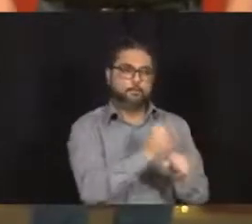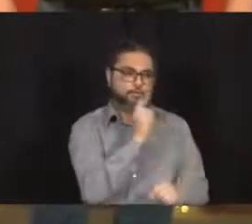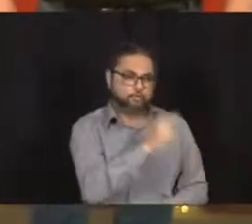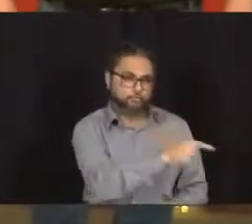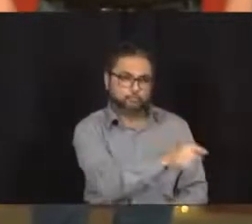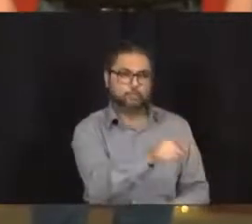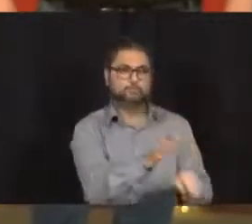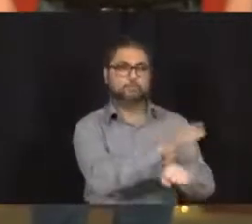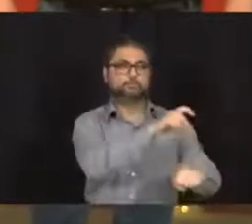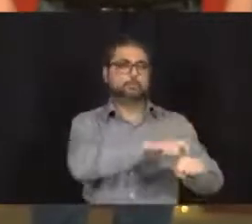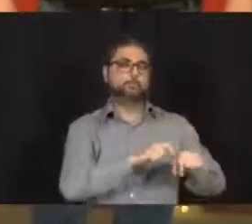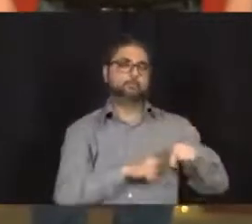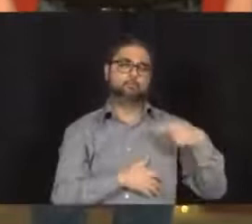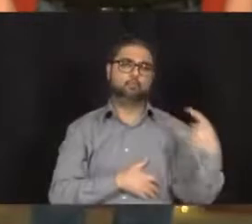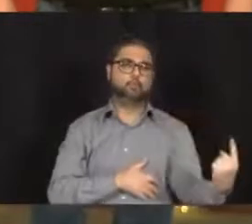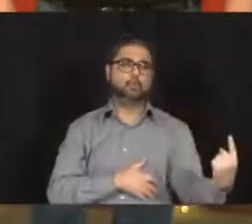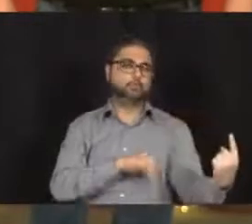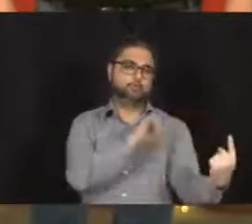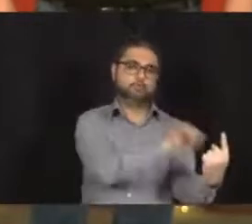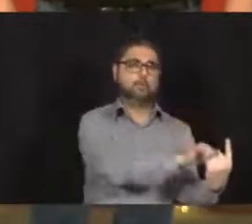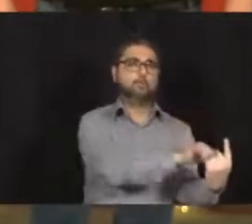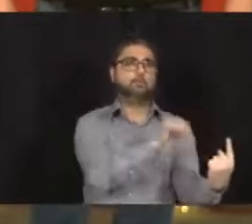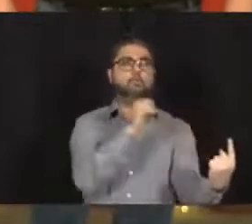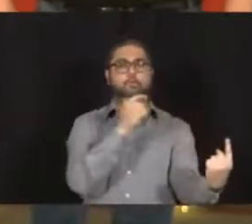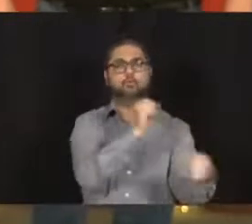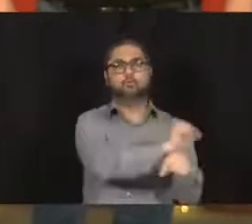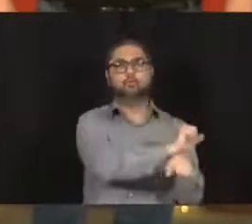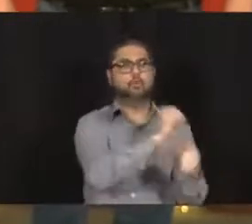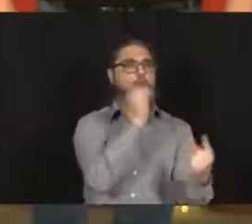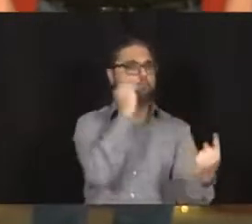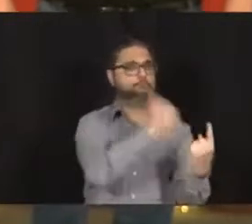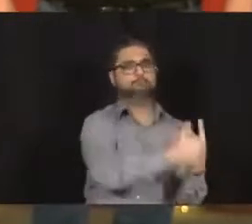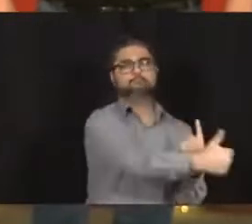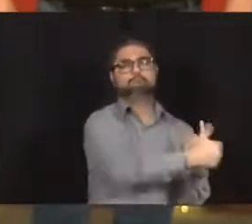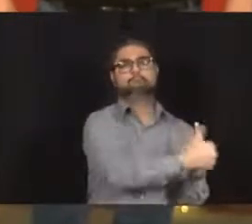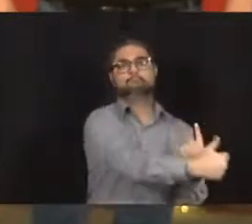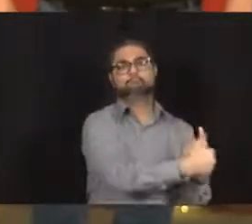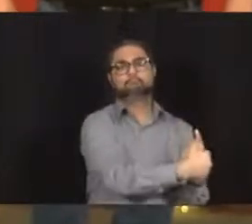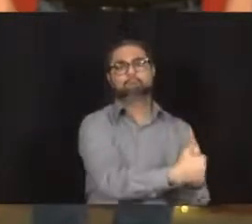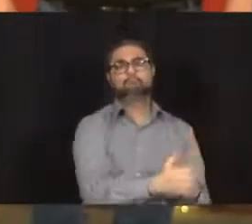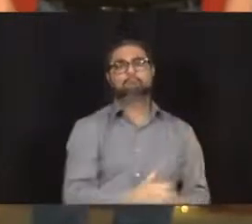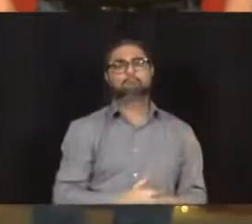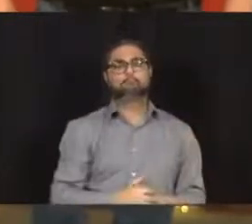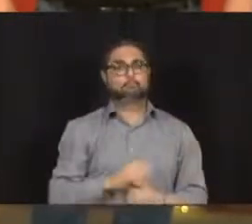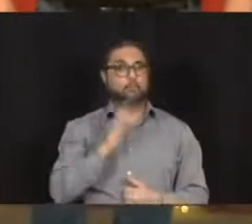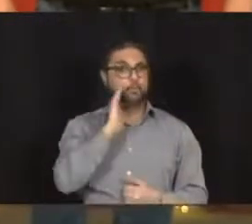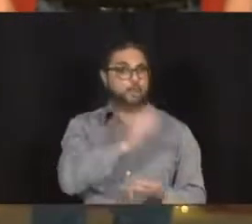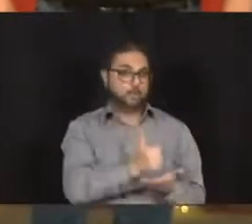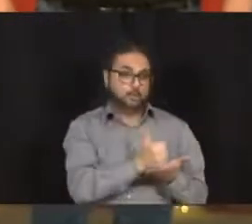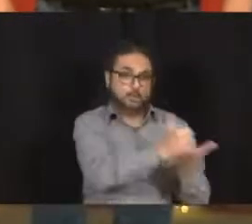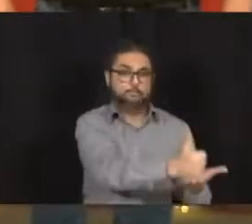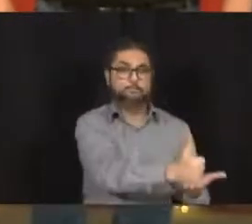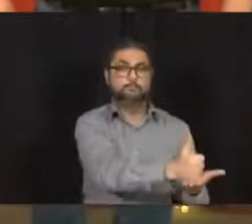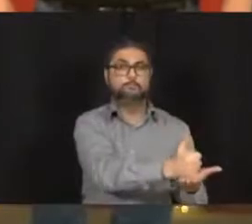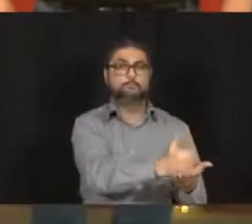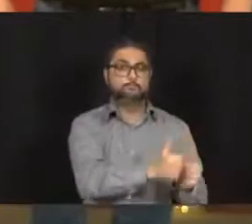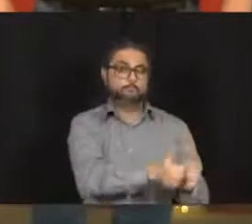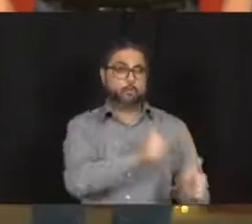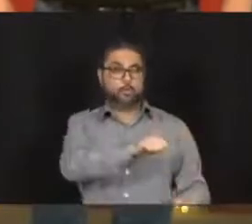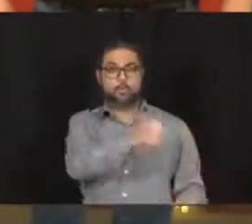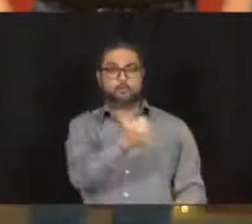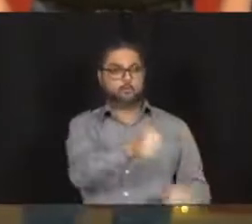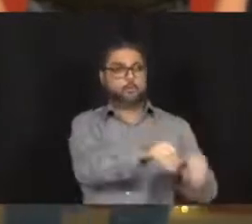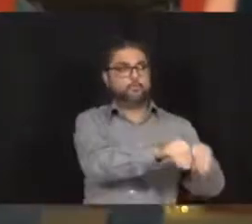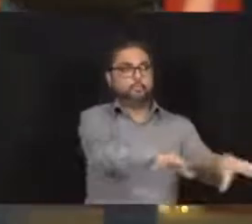That's going to be another key method of keeping COVID-19 out of long-term care homes and other places of congregate